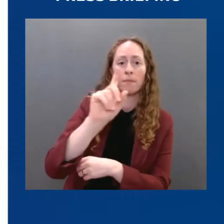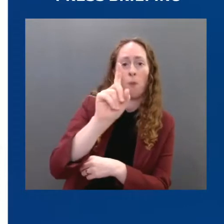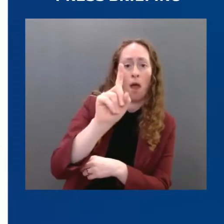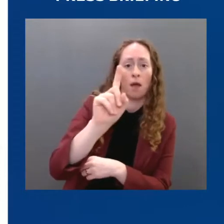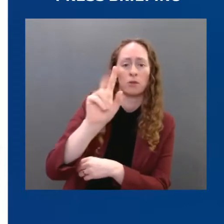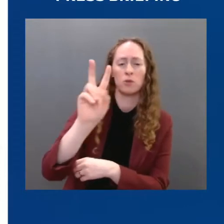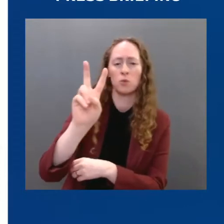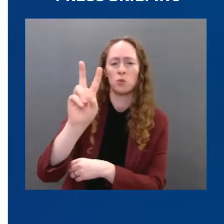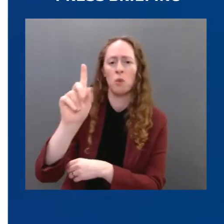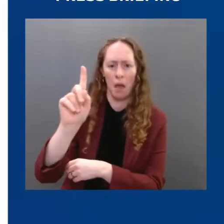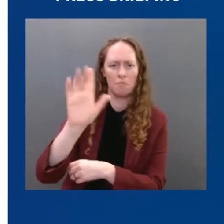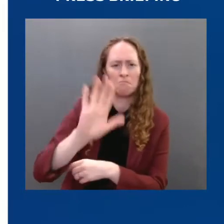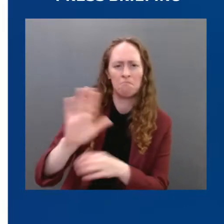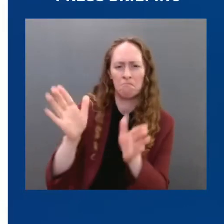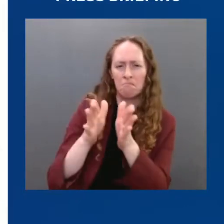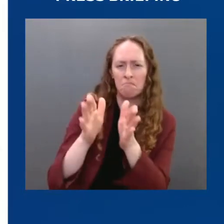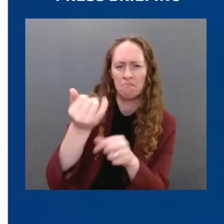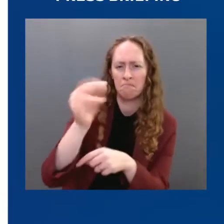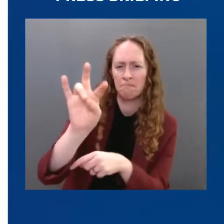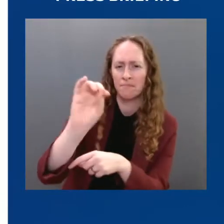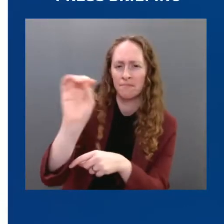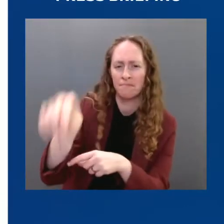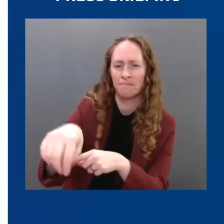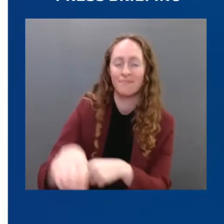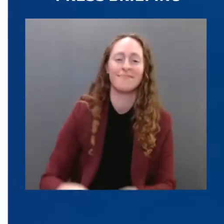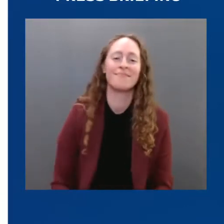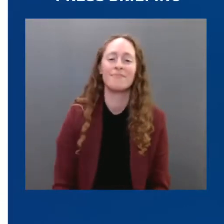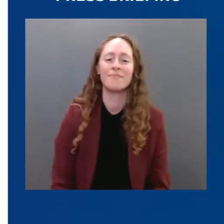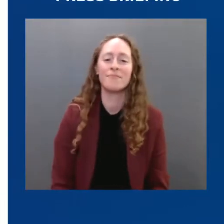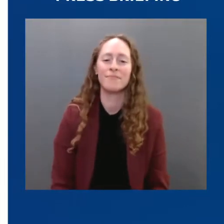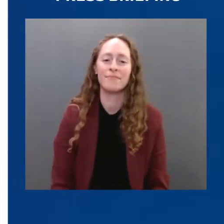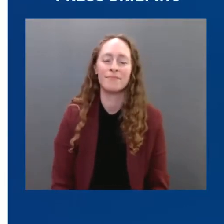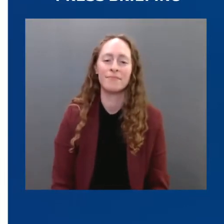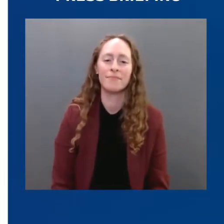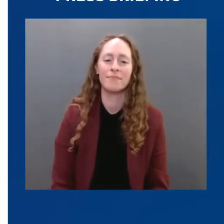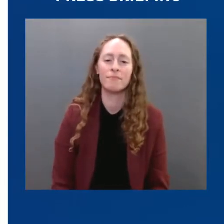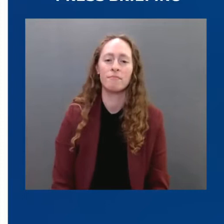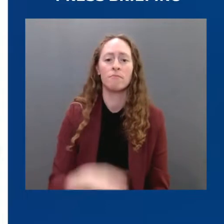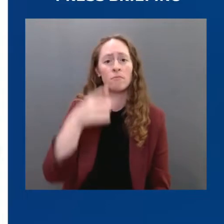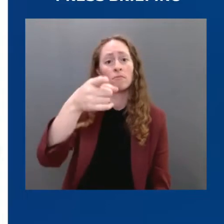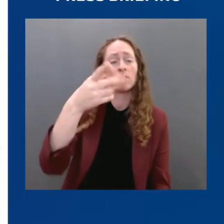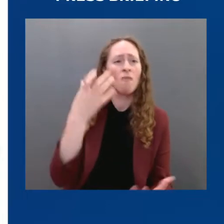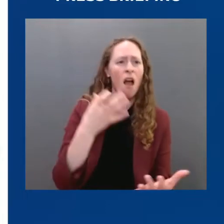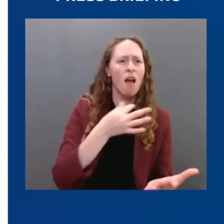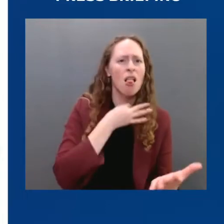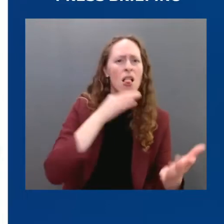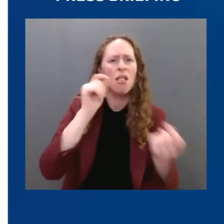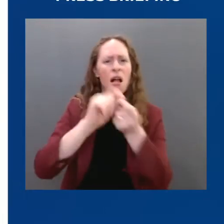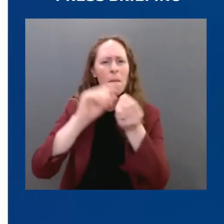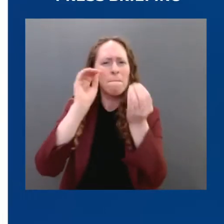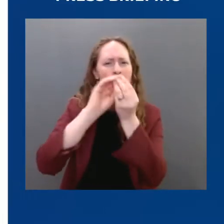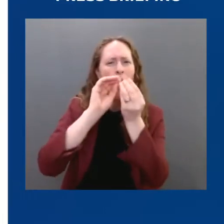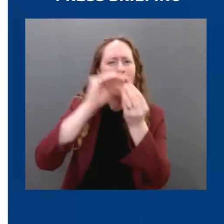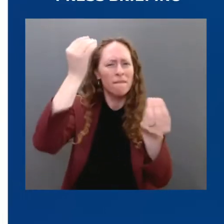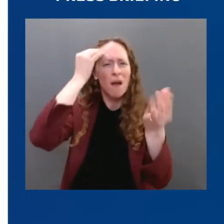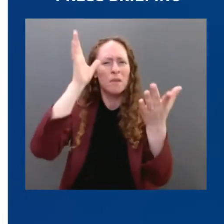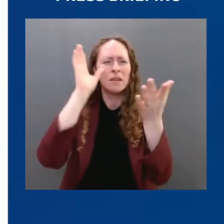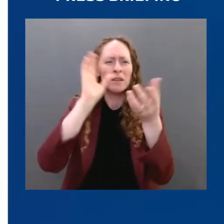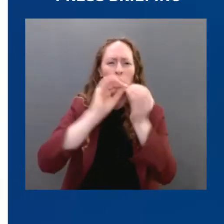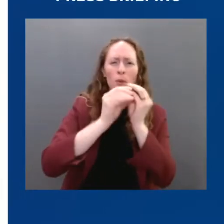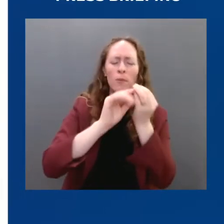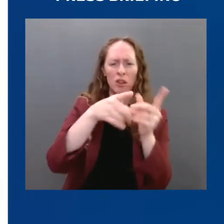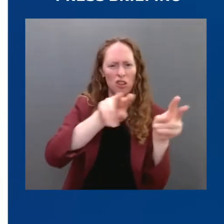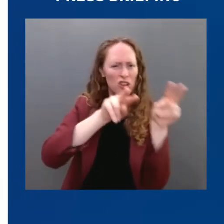data will be made available later today on CDC's COVID data tracker. We do not know yet about the clinical severity of BA4